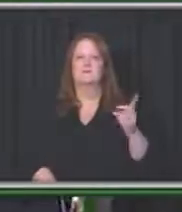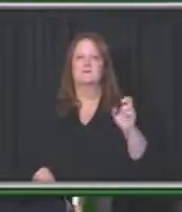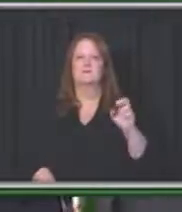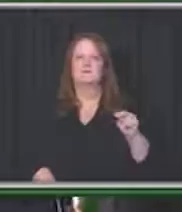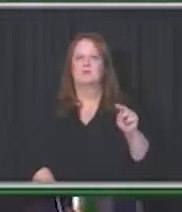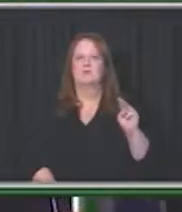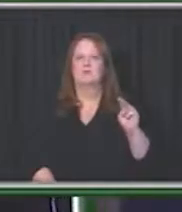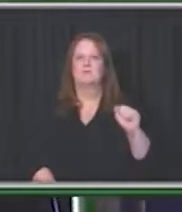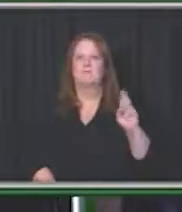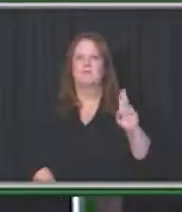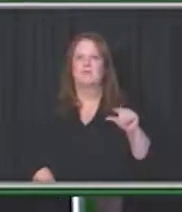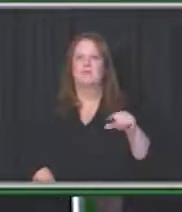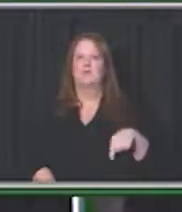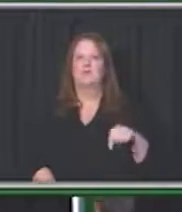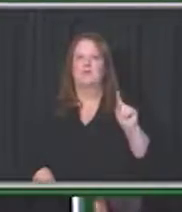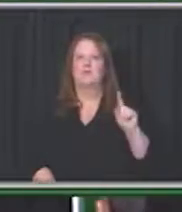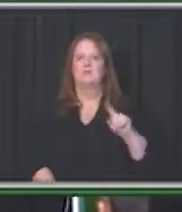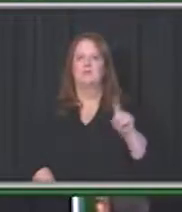Marquez.